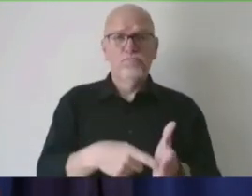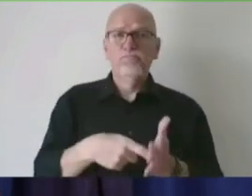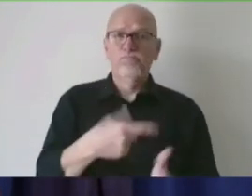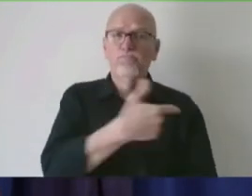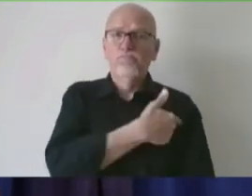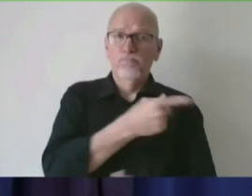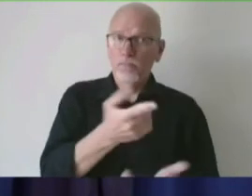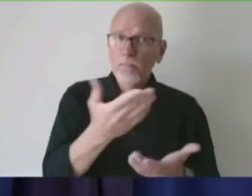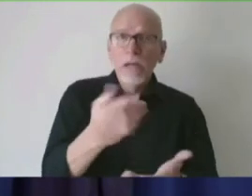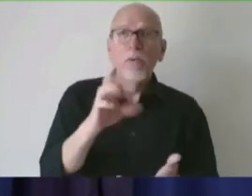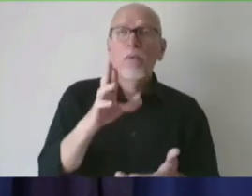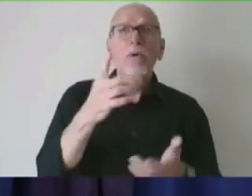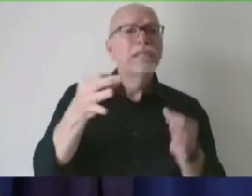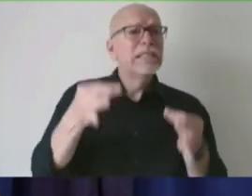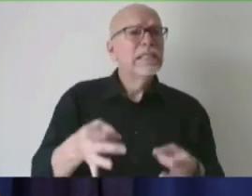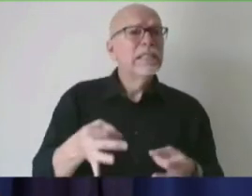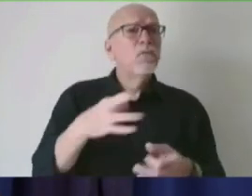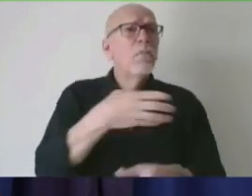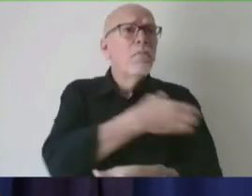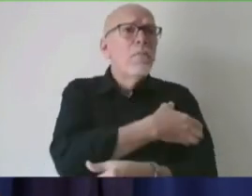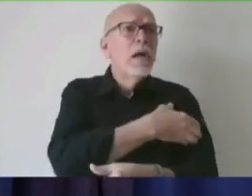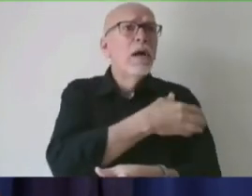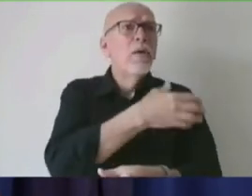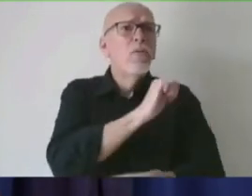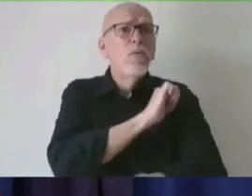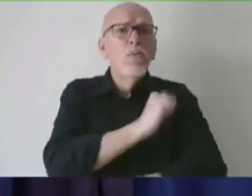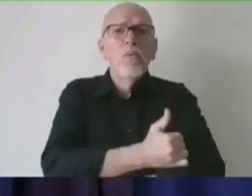the decision or the power to